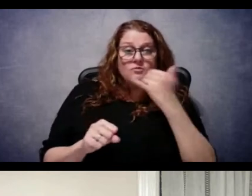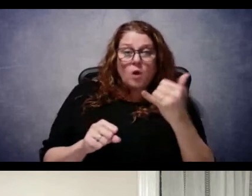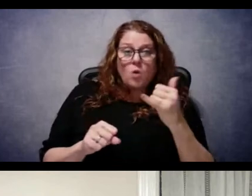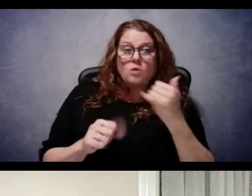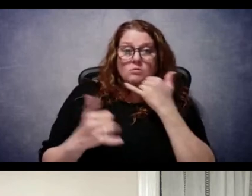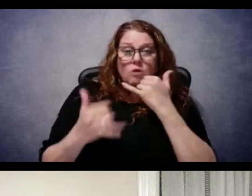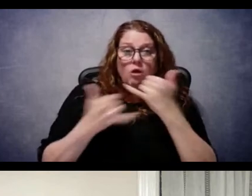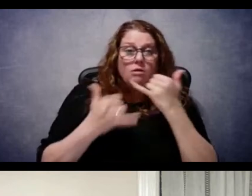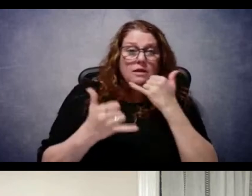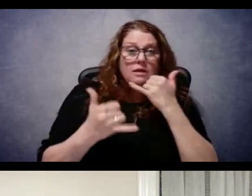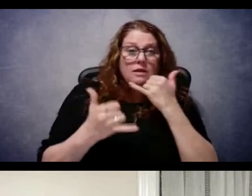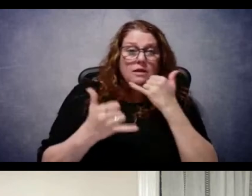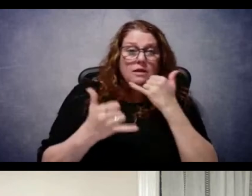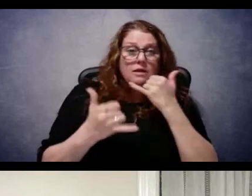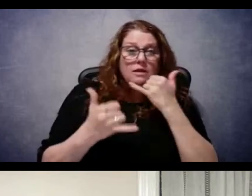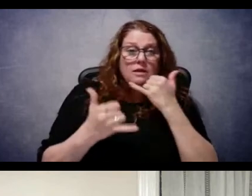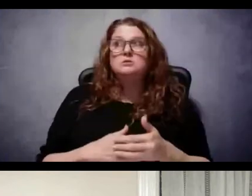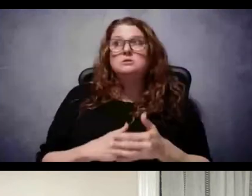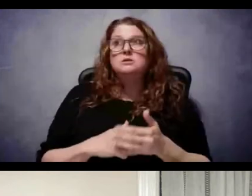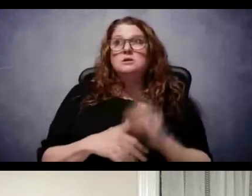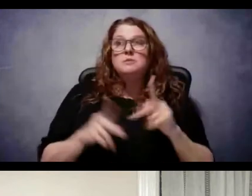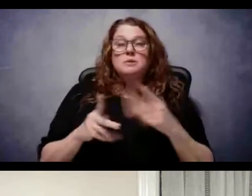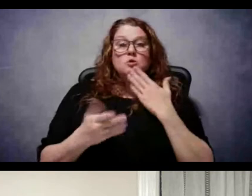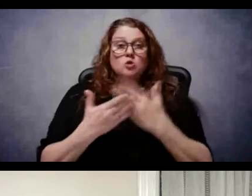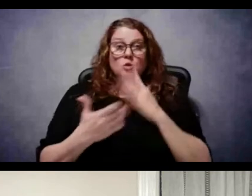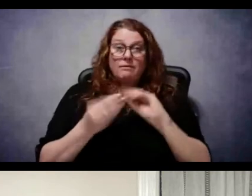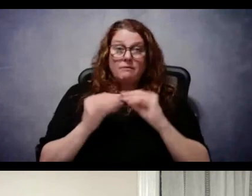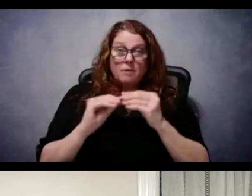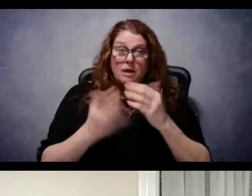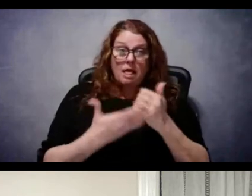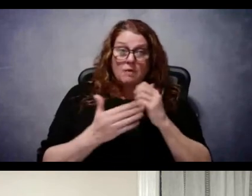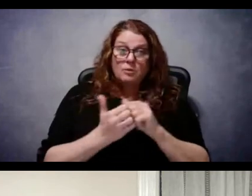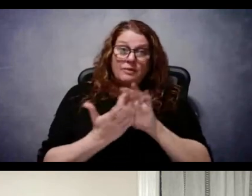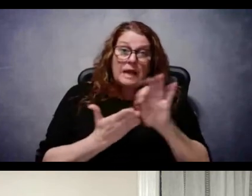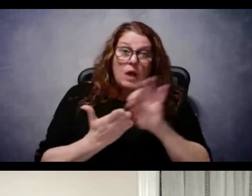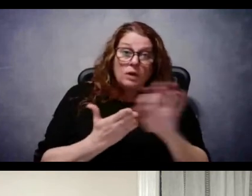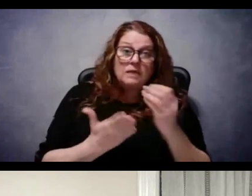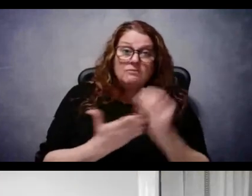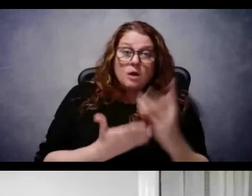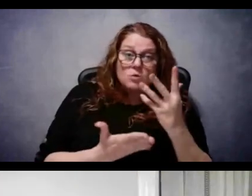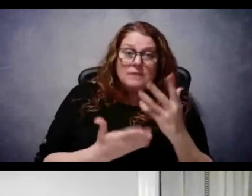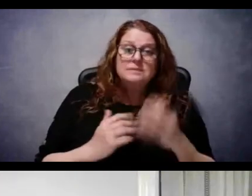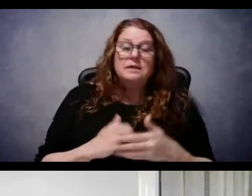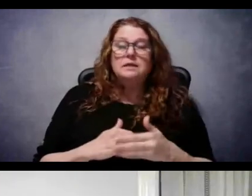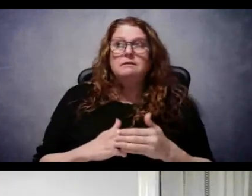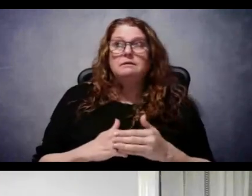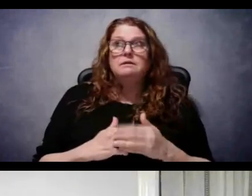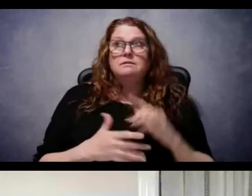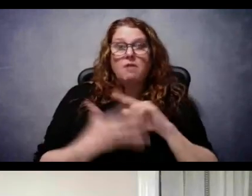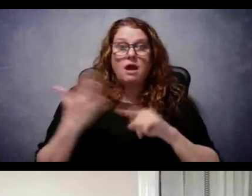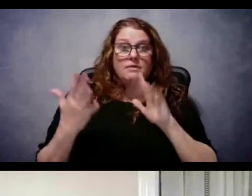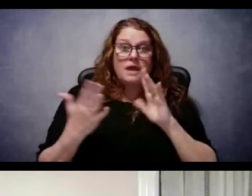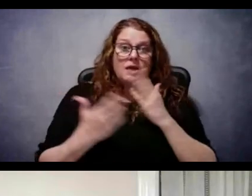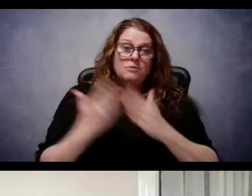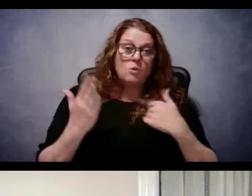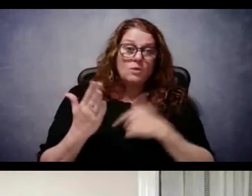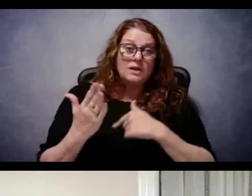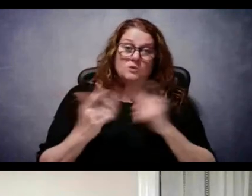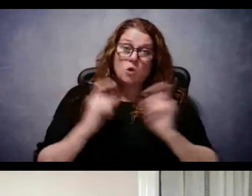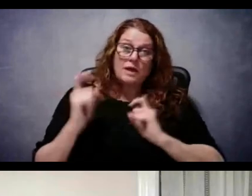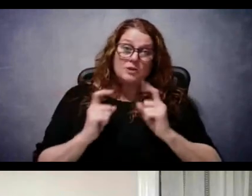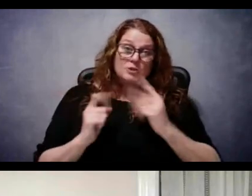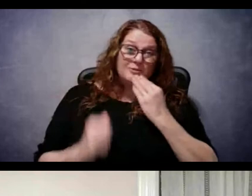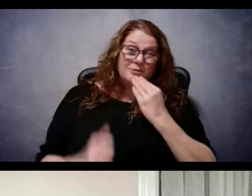for outreach, people that are good with numbers if you want to help us with accounting and fundraising. On that note, we can use donations of